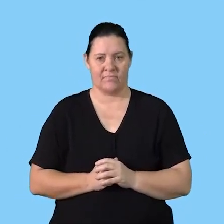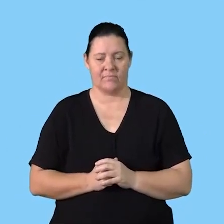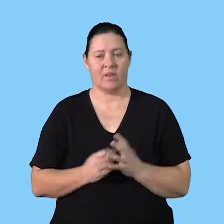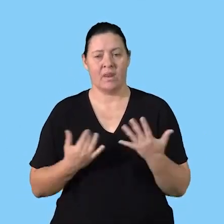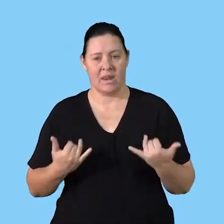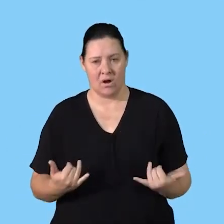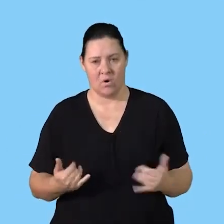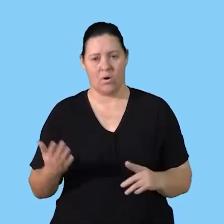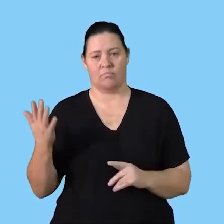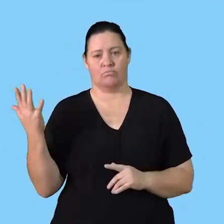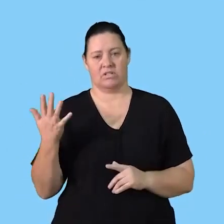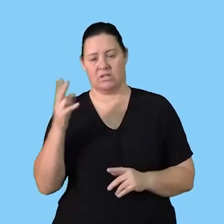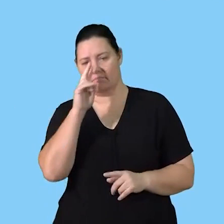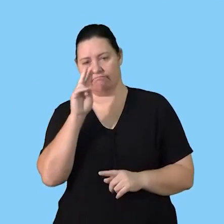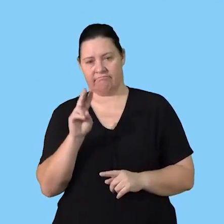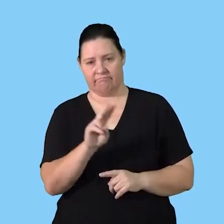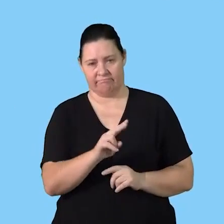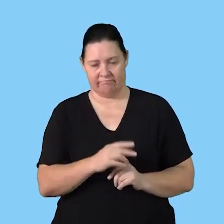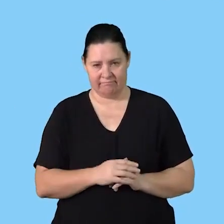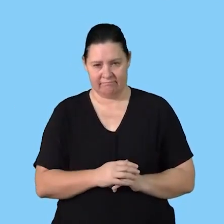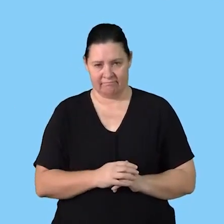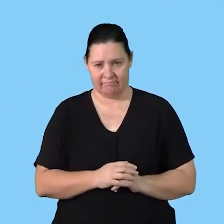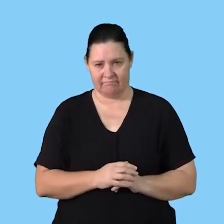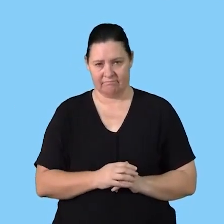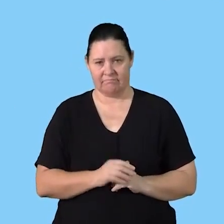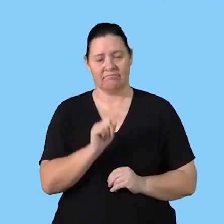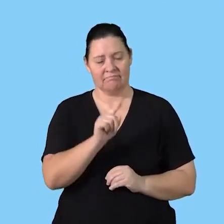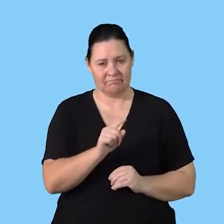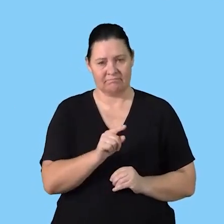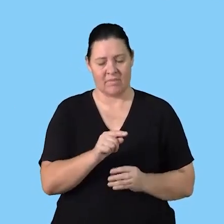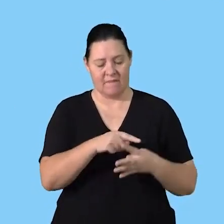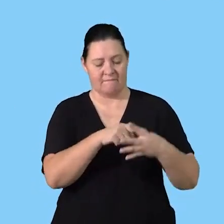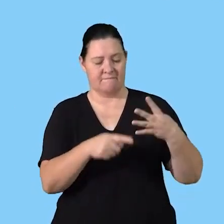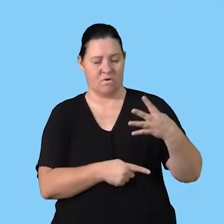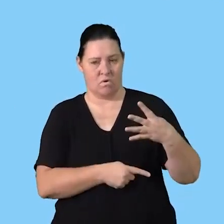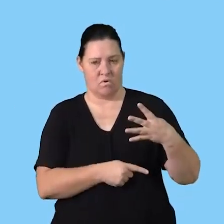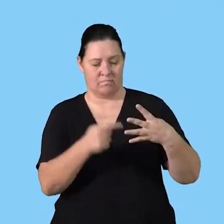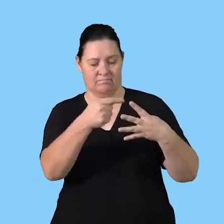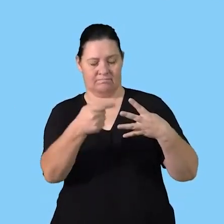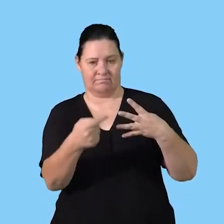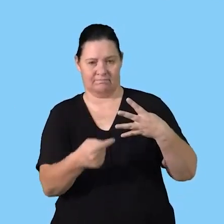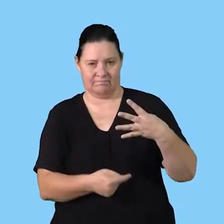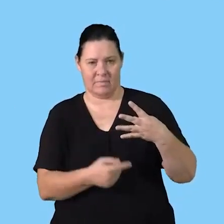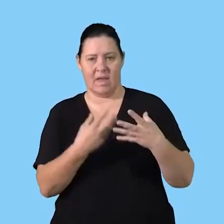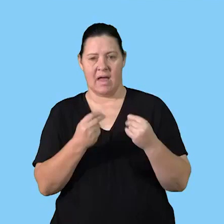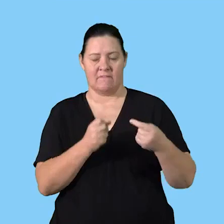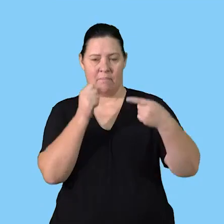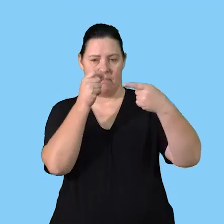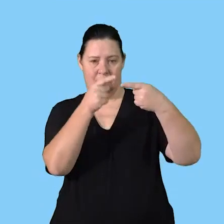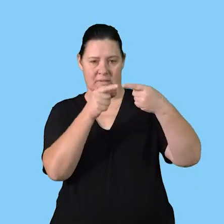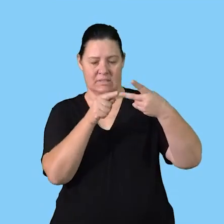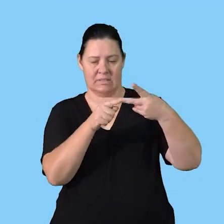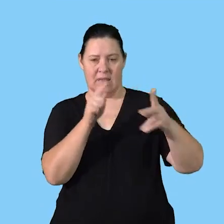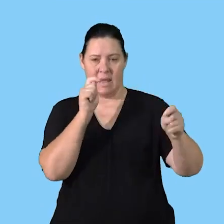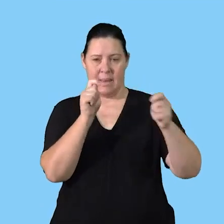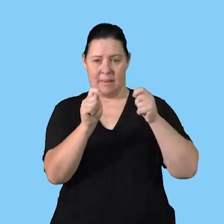we'll be moving to our presentation. So our presentation is divided into 4. We'll have the